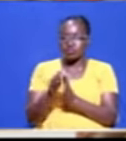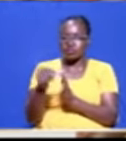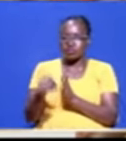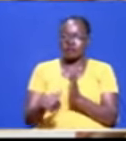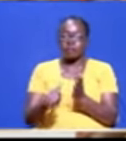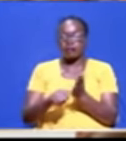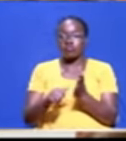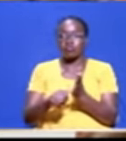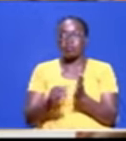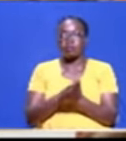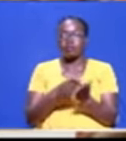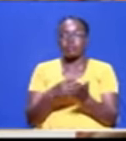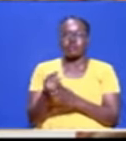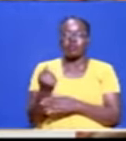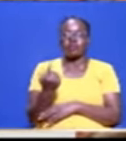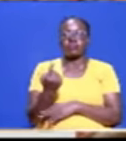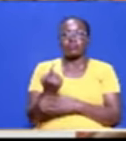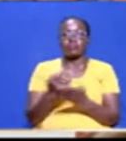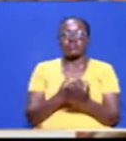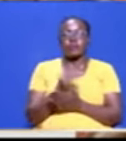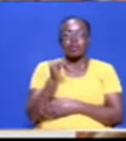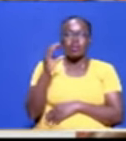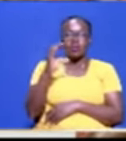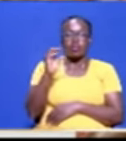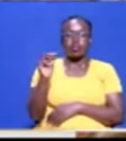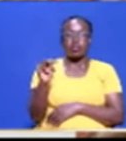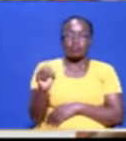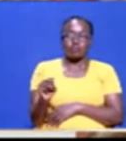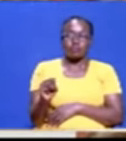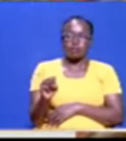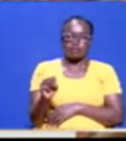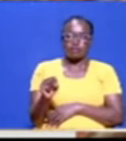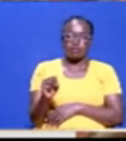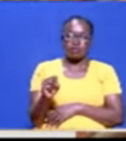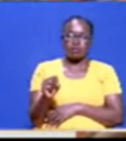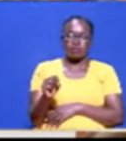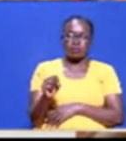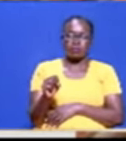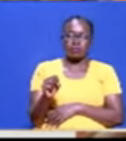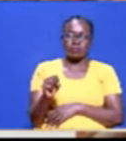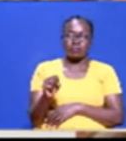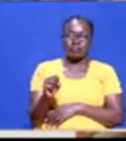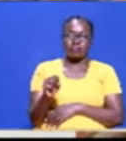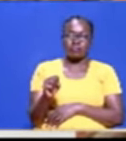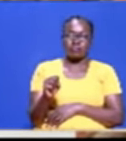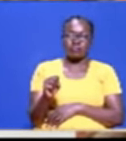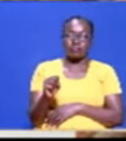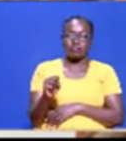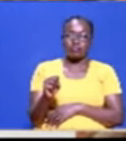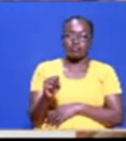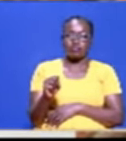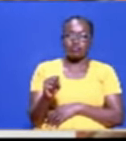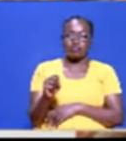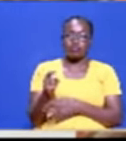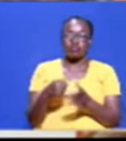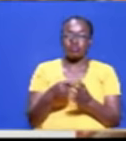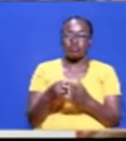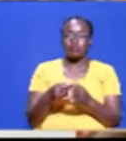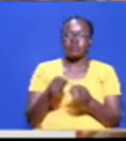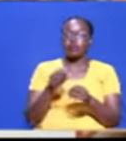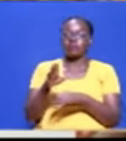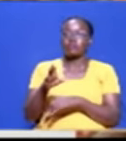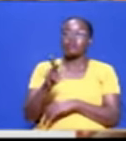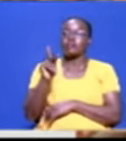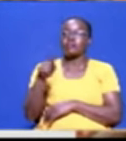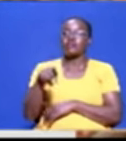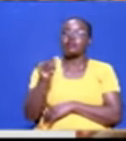submit the manifest through ICMS, which is Integrated Custom Management Systems, was then transmitted to KPA and KRA